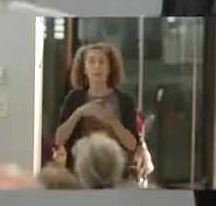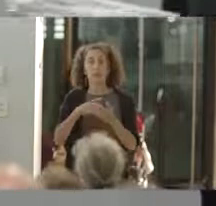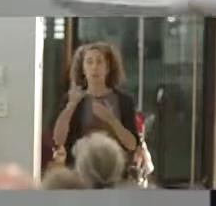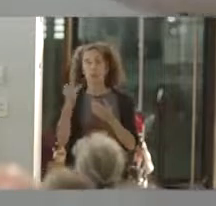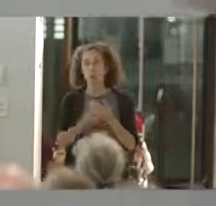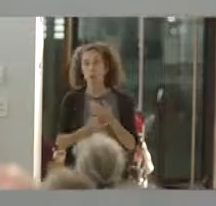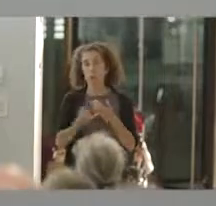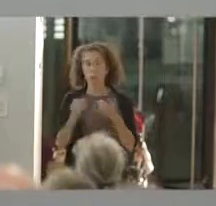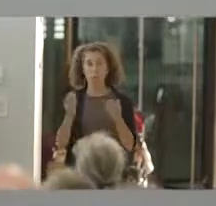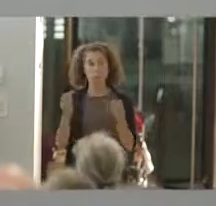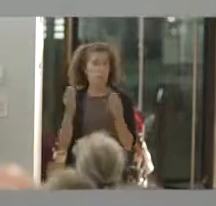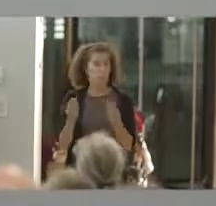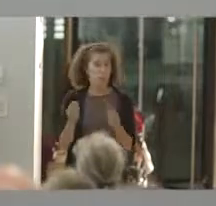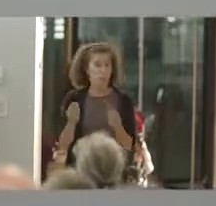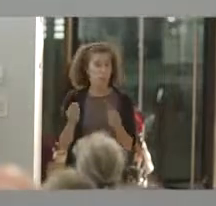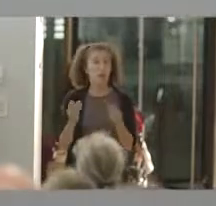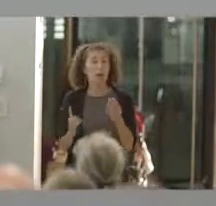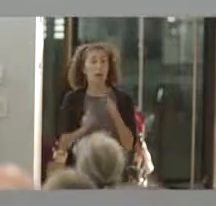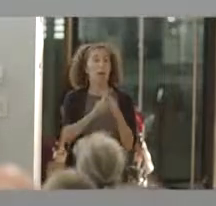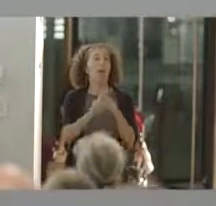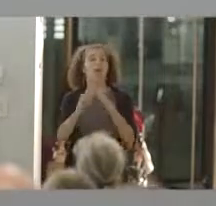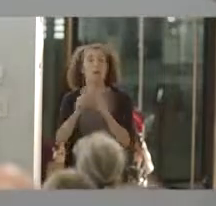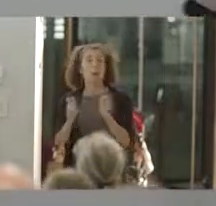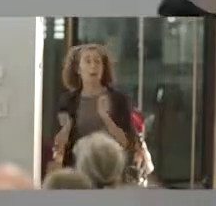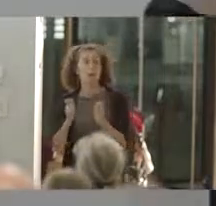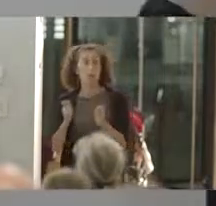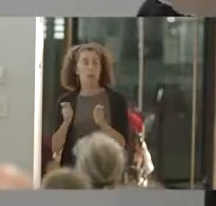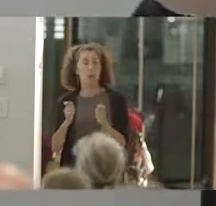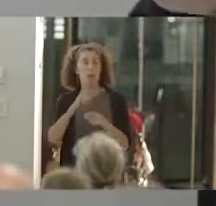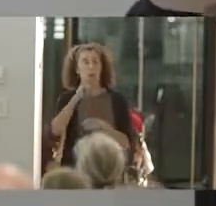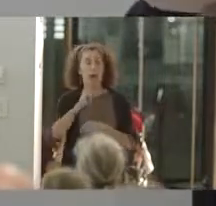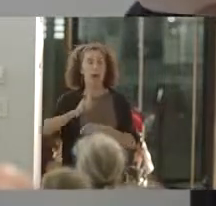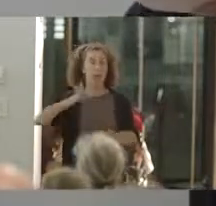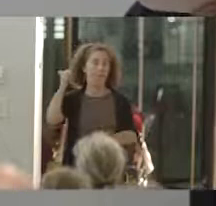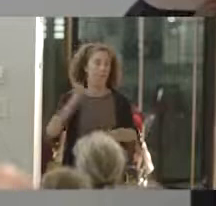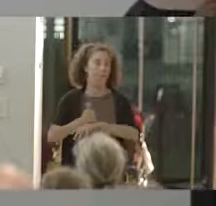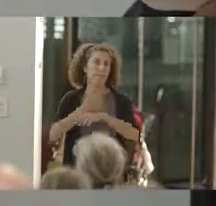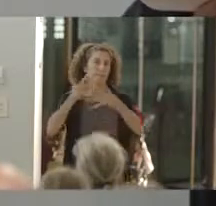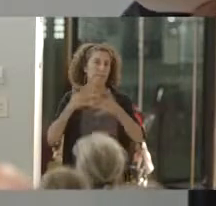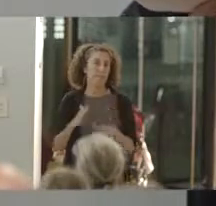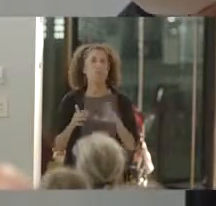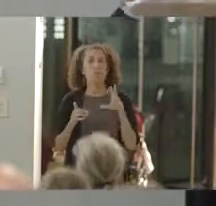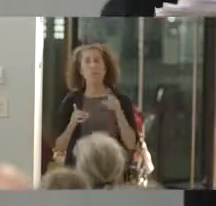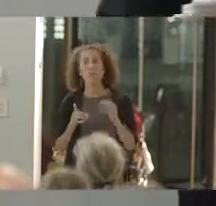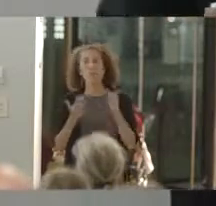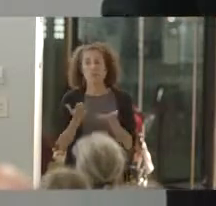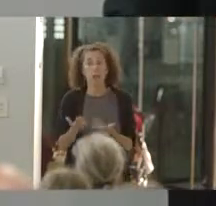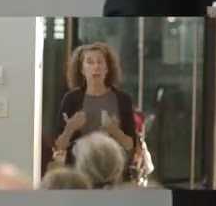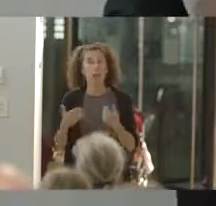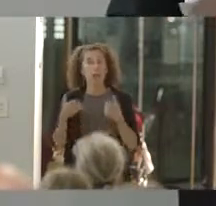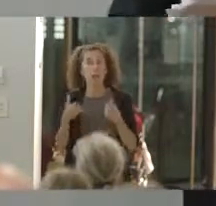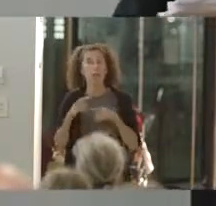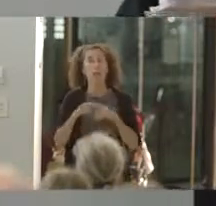the future, if some additional height or additional elevation needs to be added, we think about that now. We prepare for